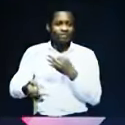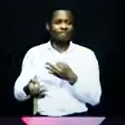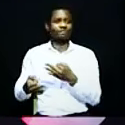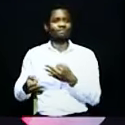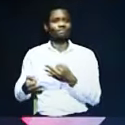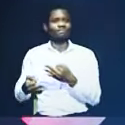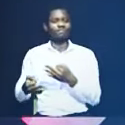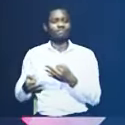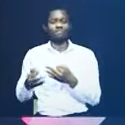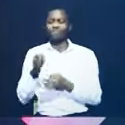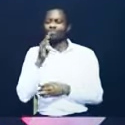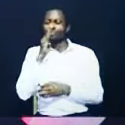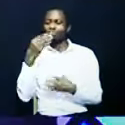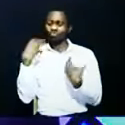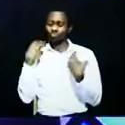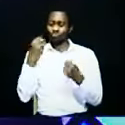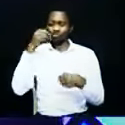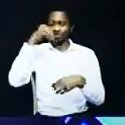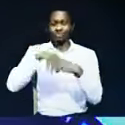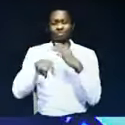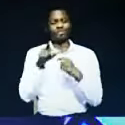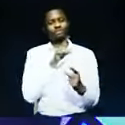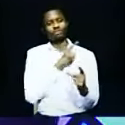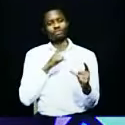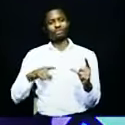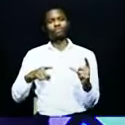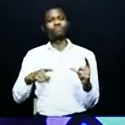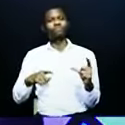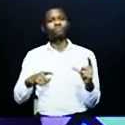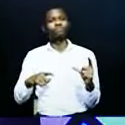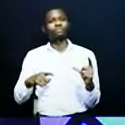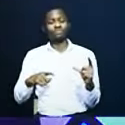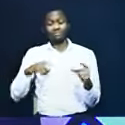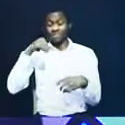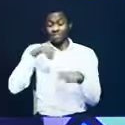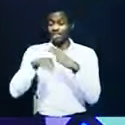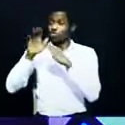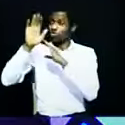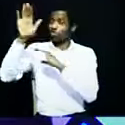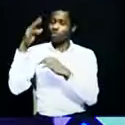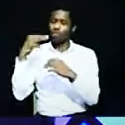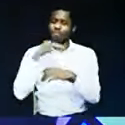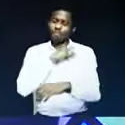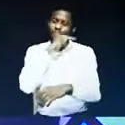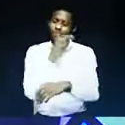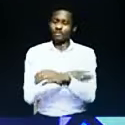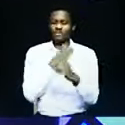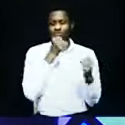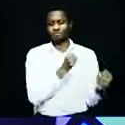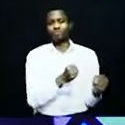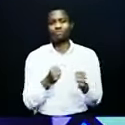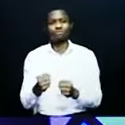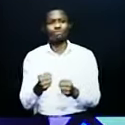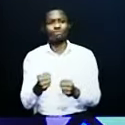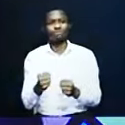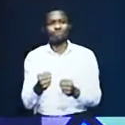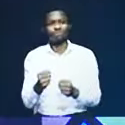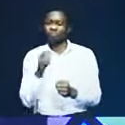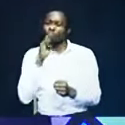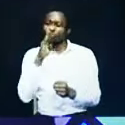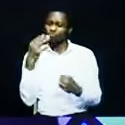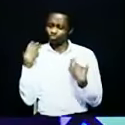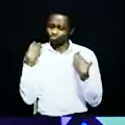Finally. Be strong in the Lord. And in his mighty power. Be strong